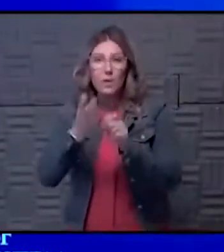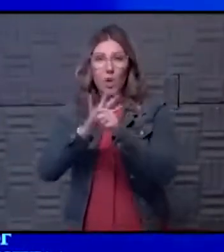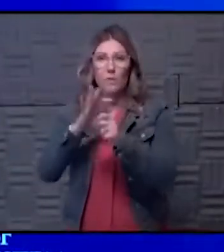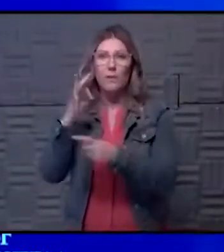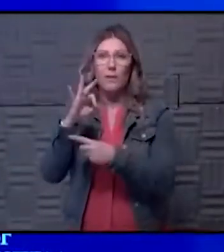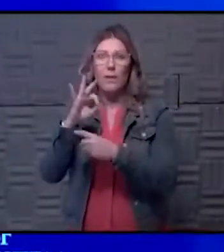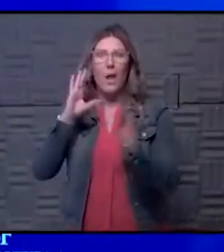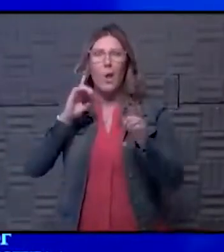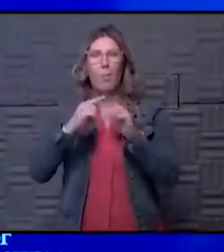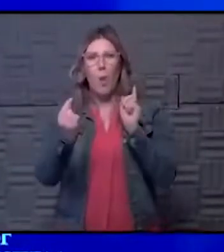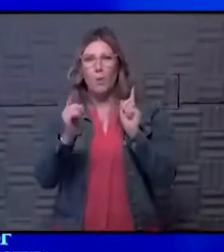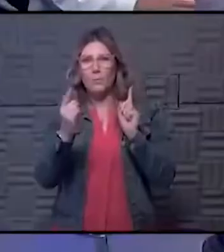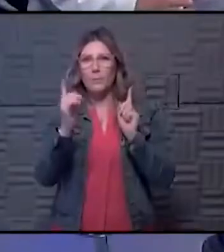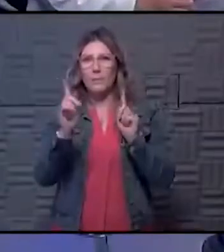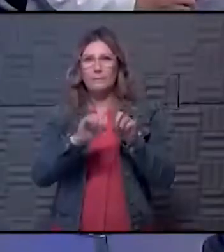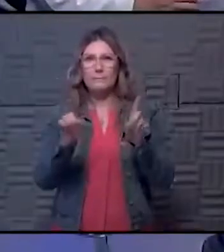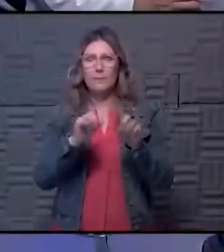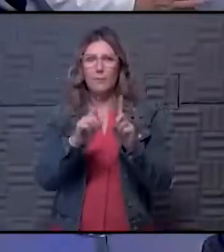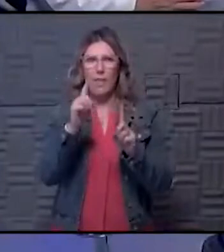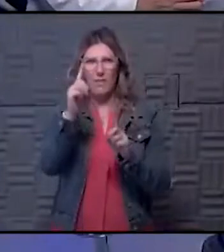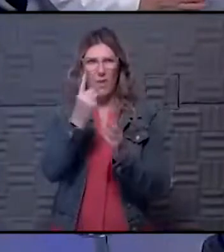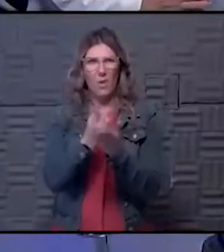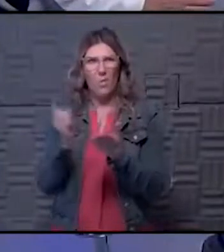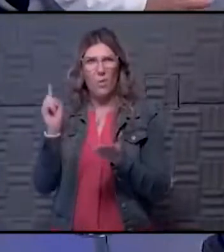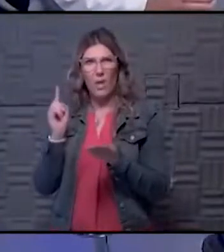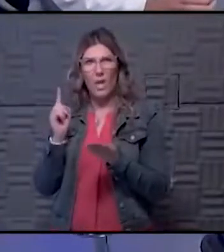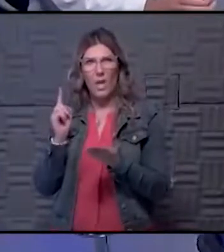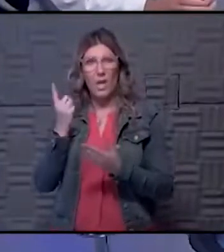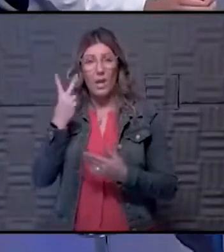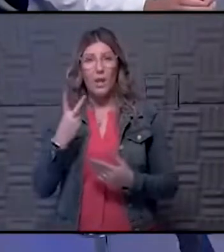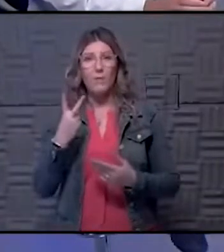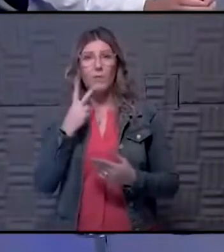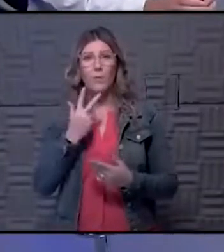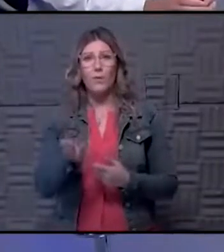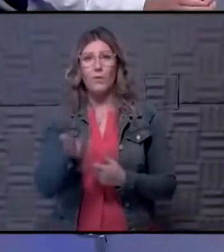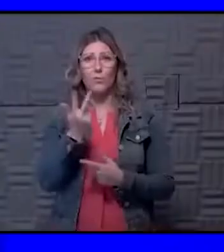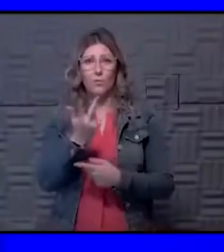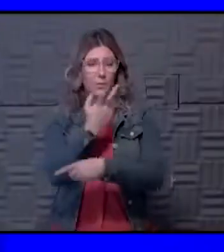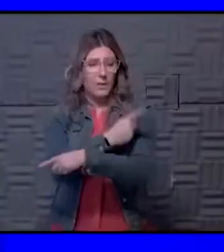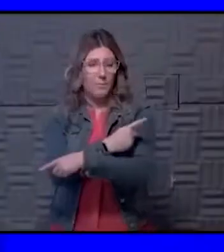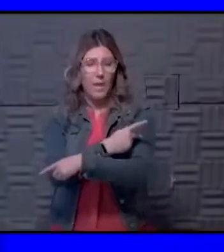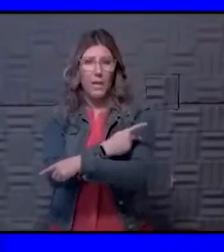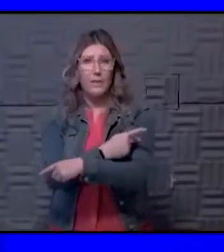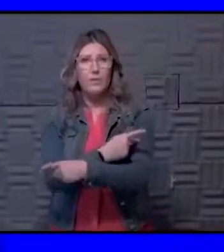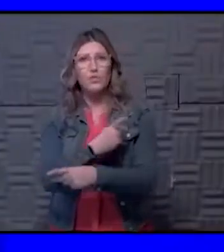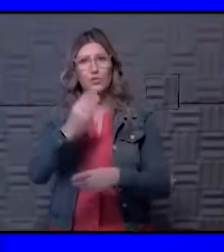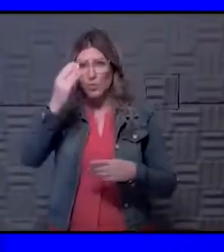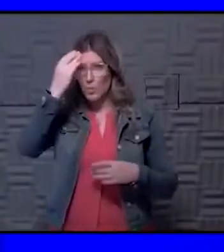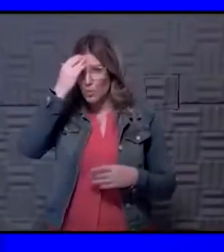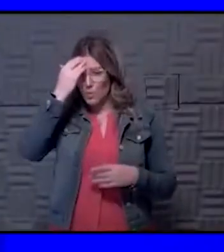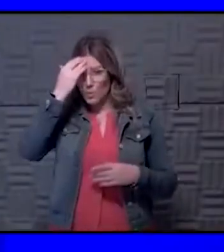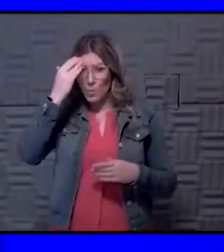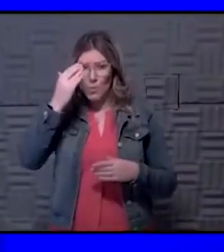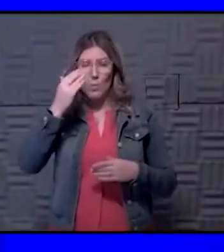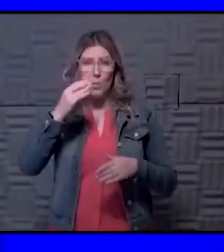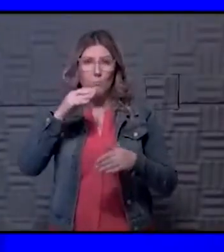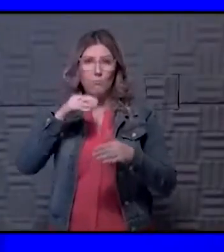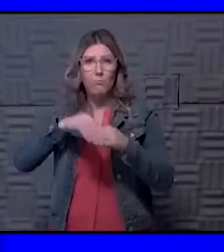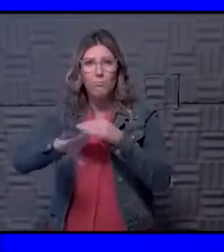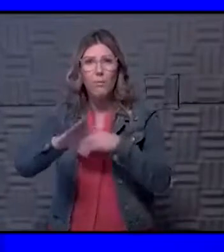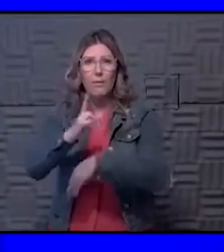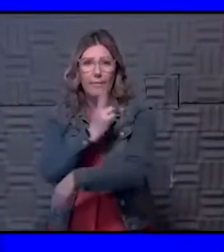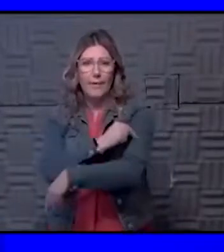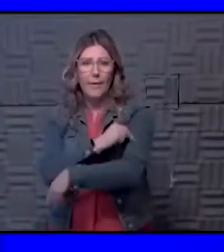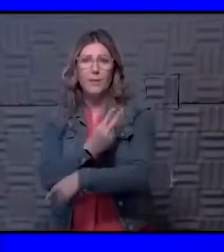something different than that. Yeah, you know, I think a week or week and a half ago, we had 3 patients that we knew that were admitted to the hospital.